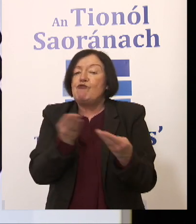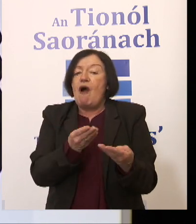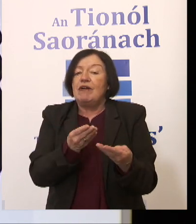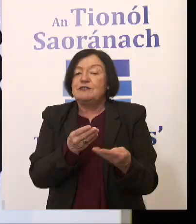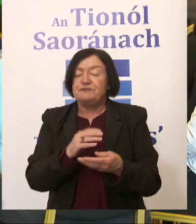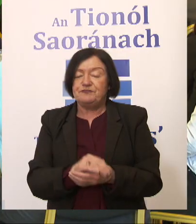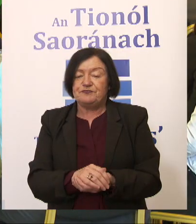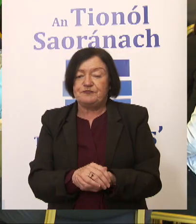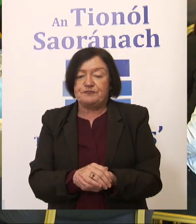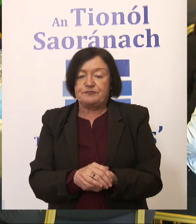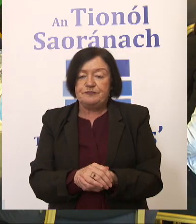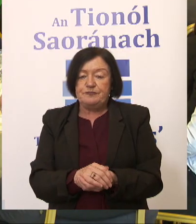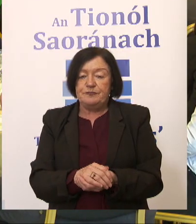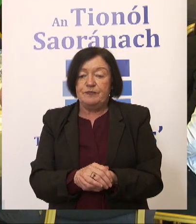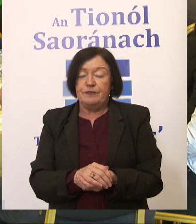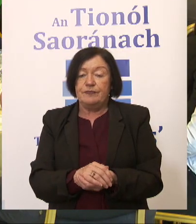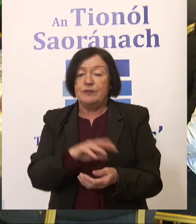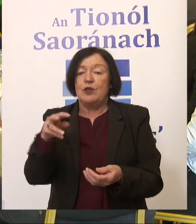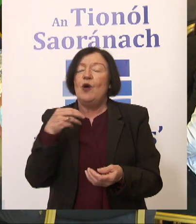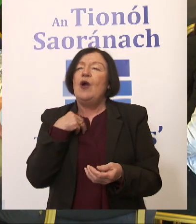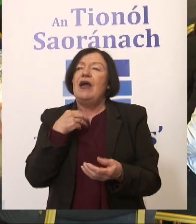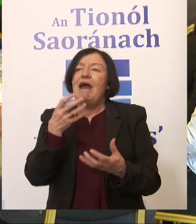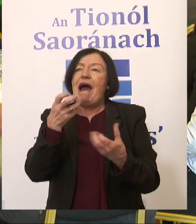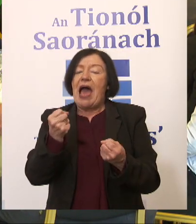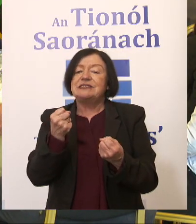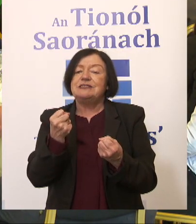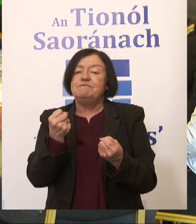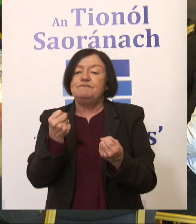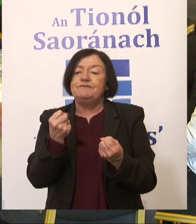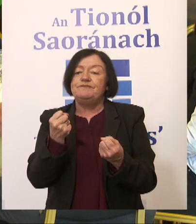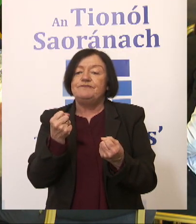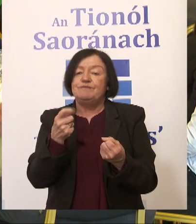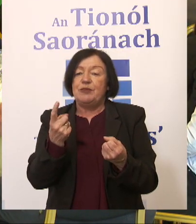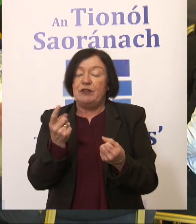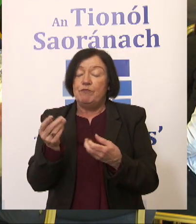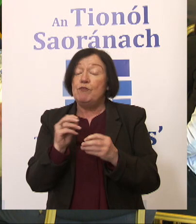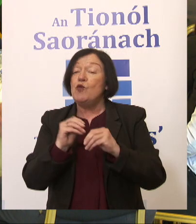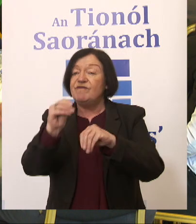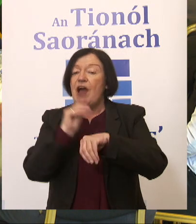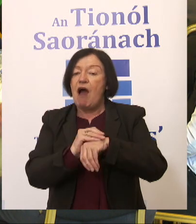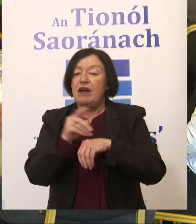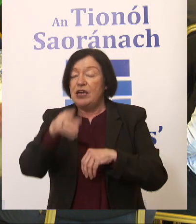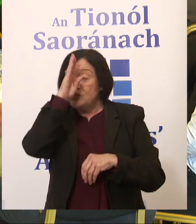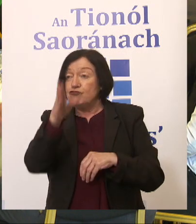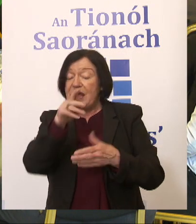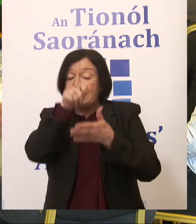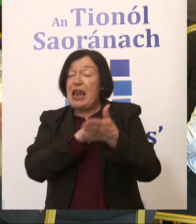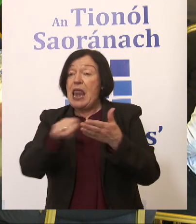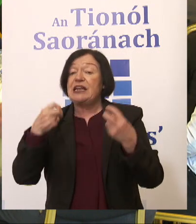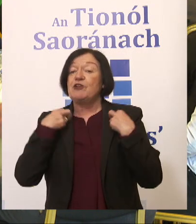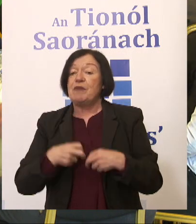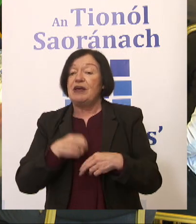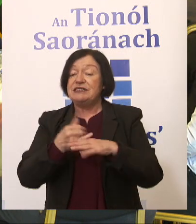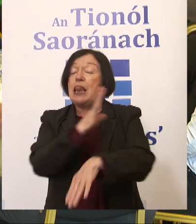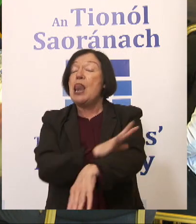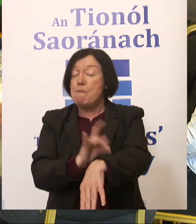brought on. Where it has and is being brought on in terms of a directly elected mayor is in